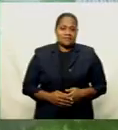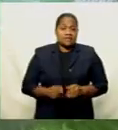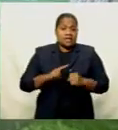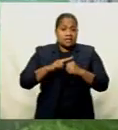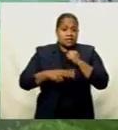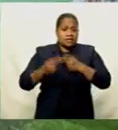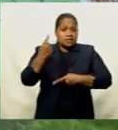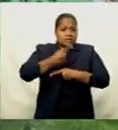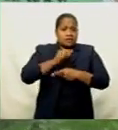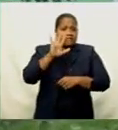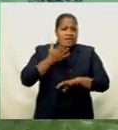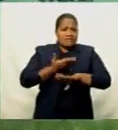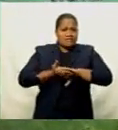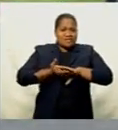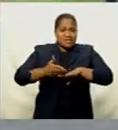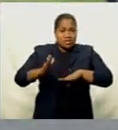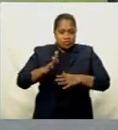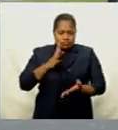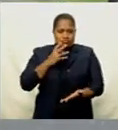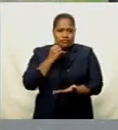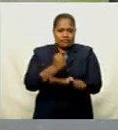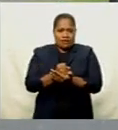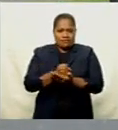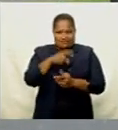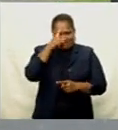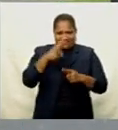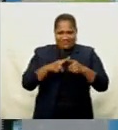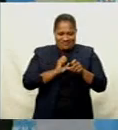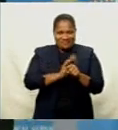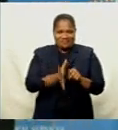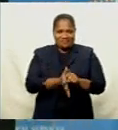In the news tonight, 5 new cases confirmed.